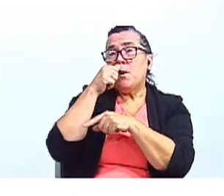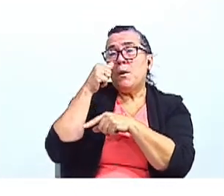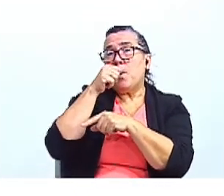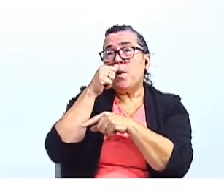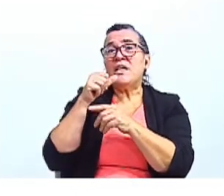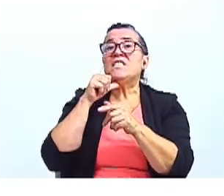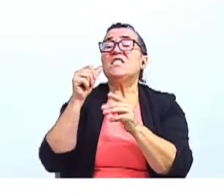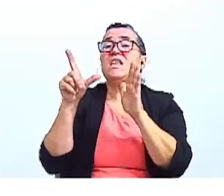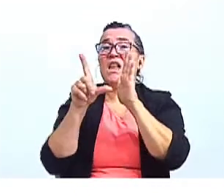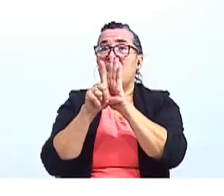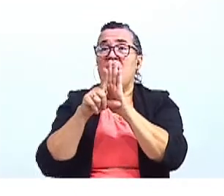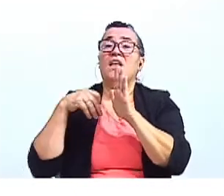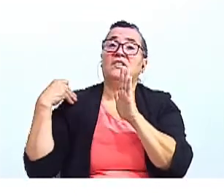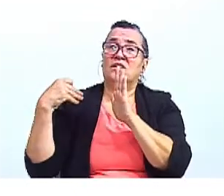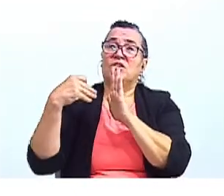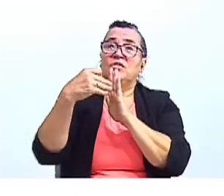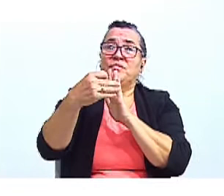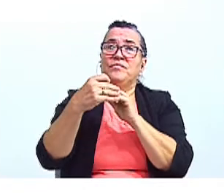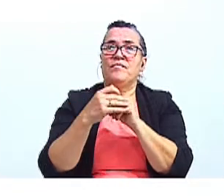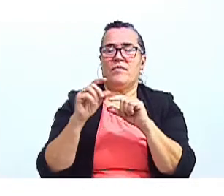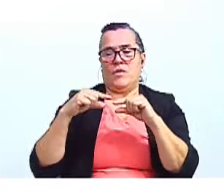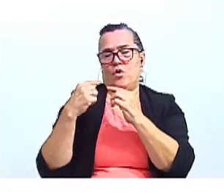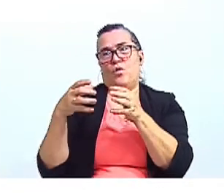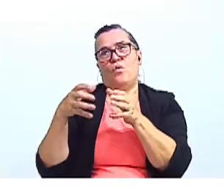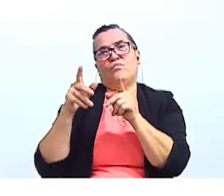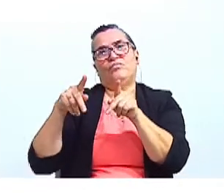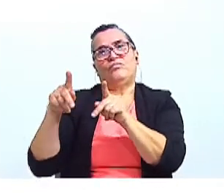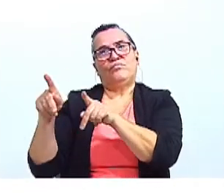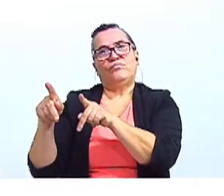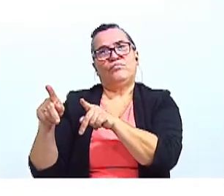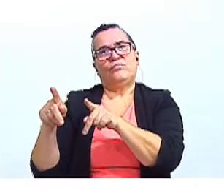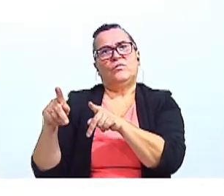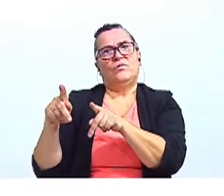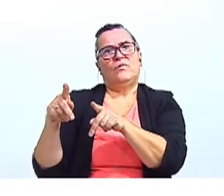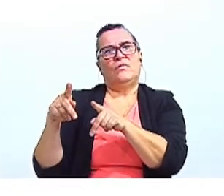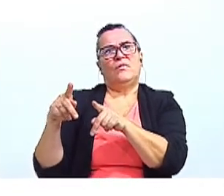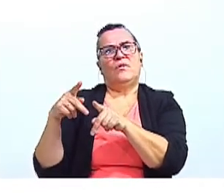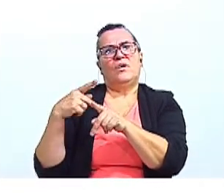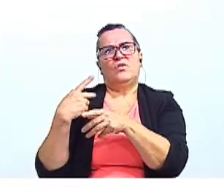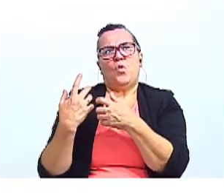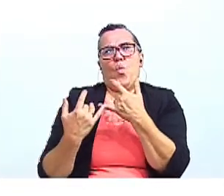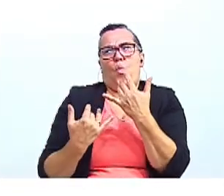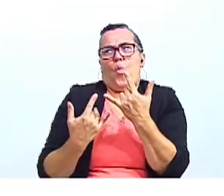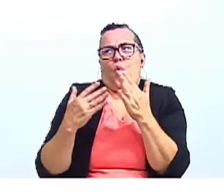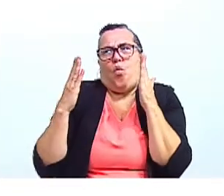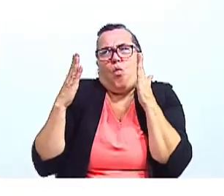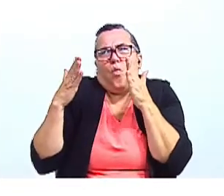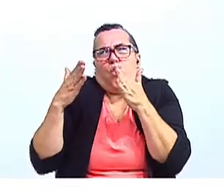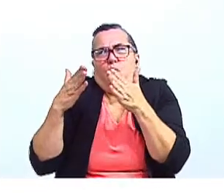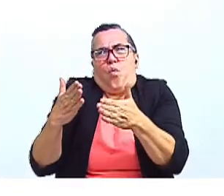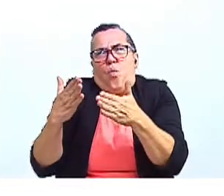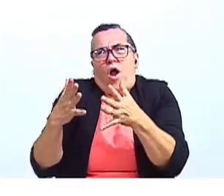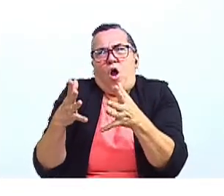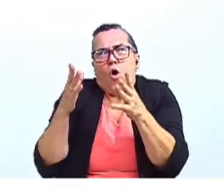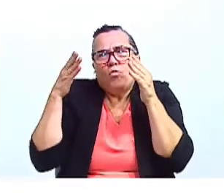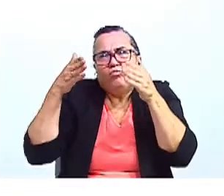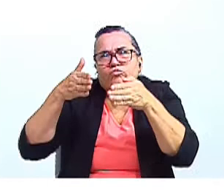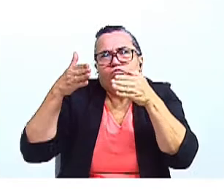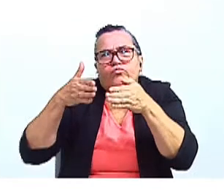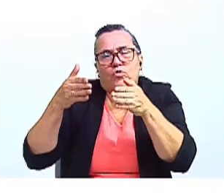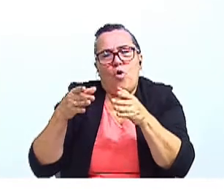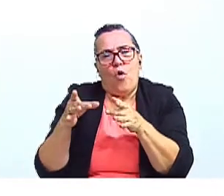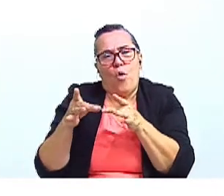daily. A group of people who are so ardently devoted to something or obsessed with